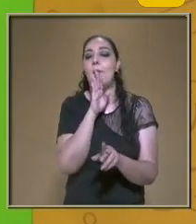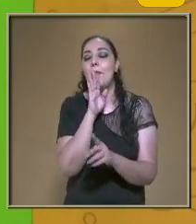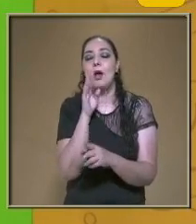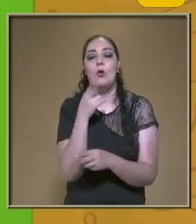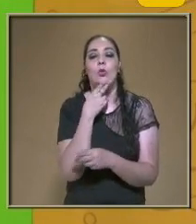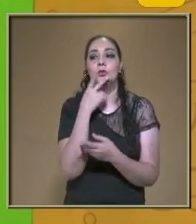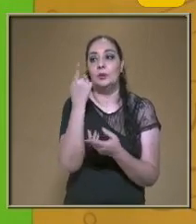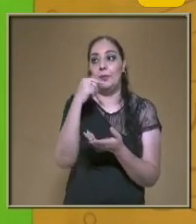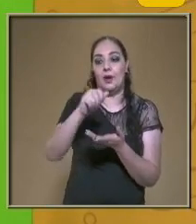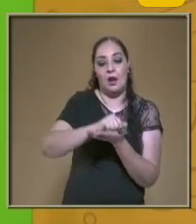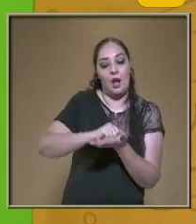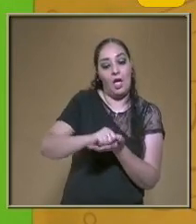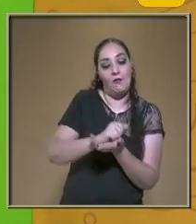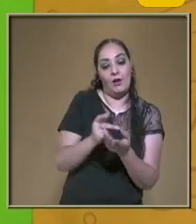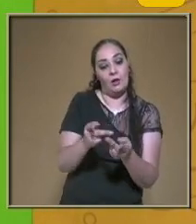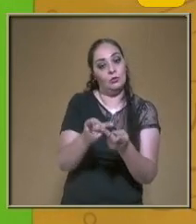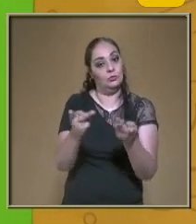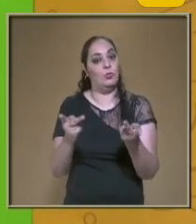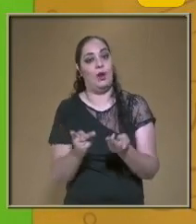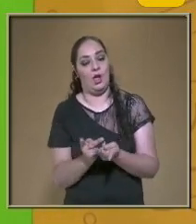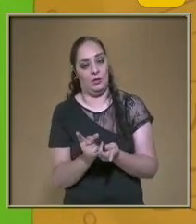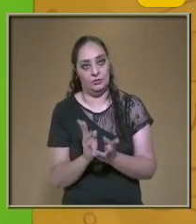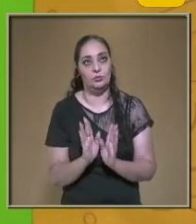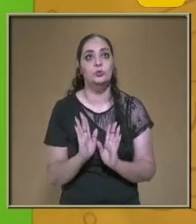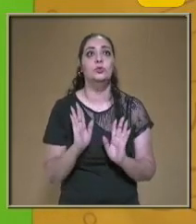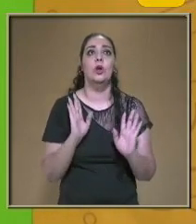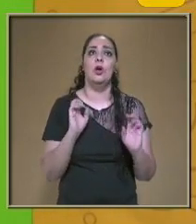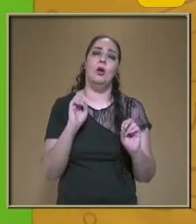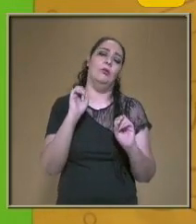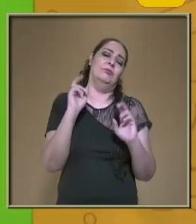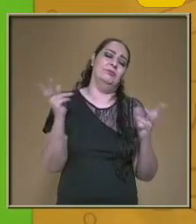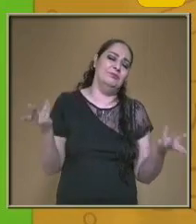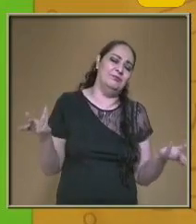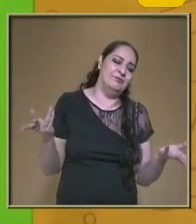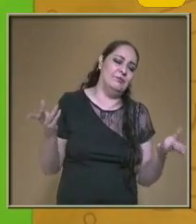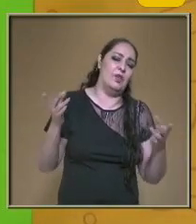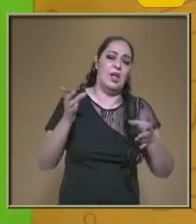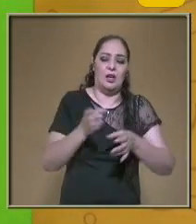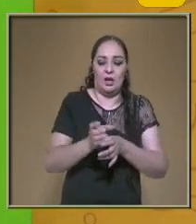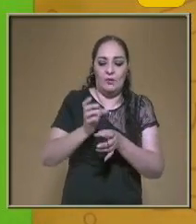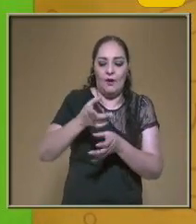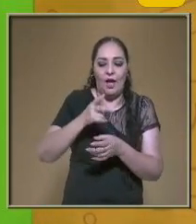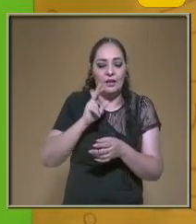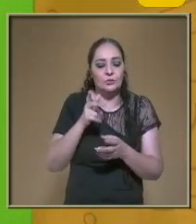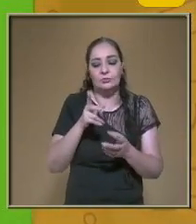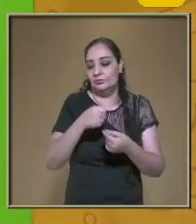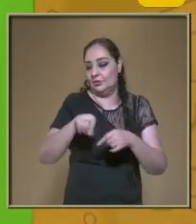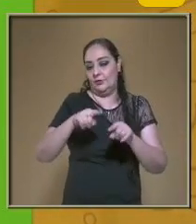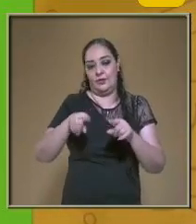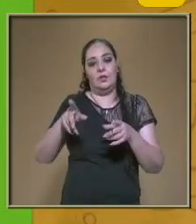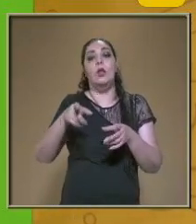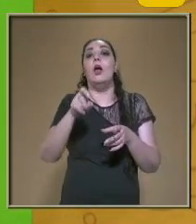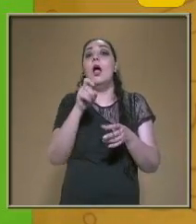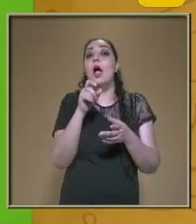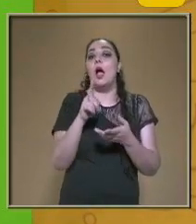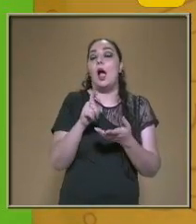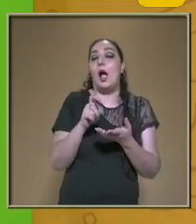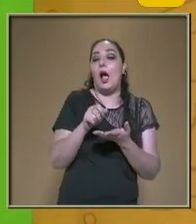to wash the dishes, the plate, the cup, okay, the fork, etc.